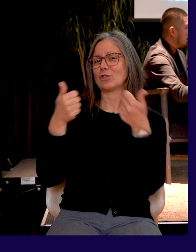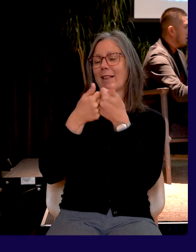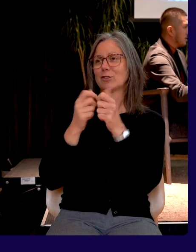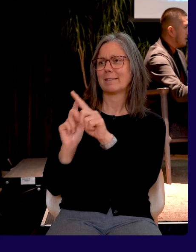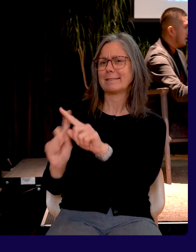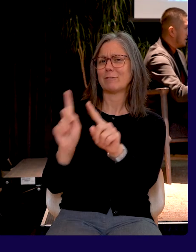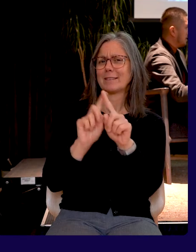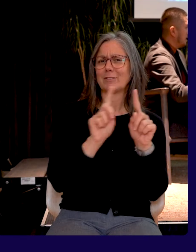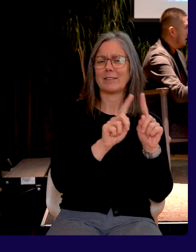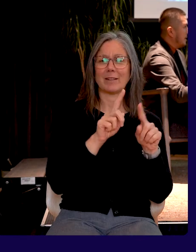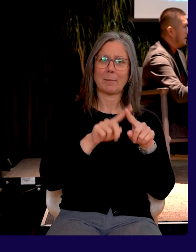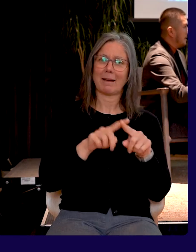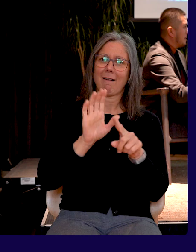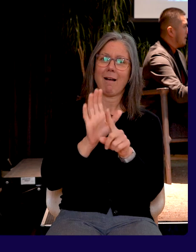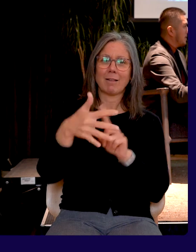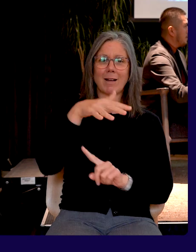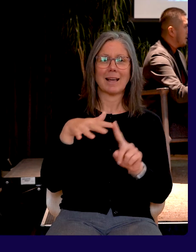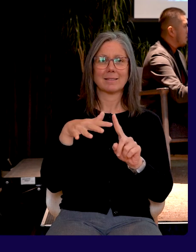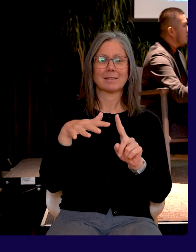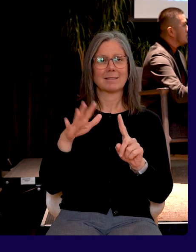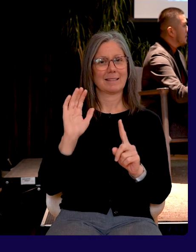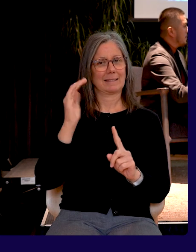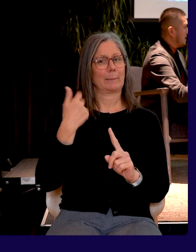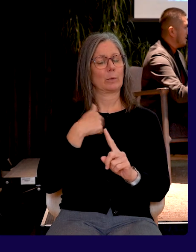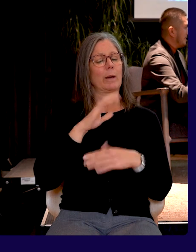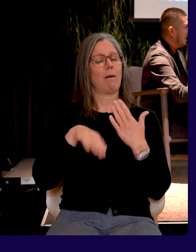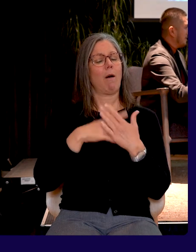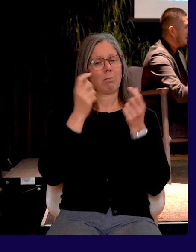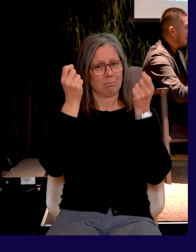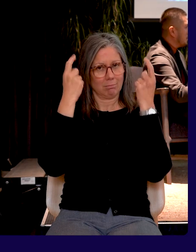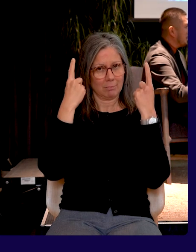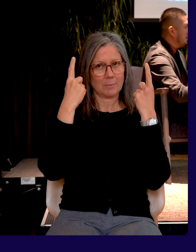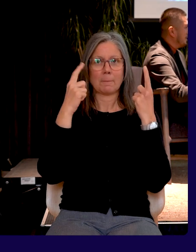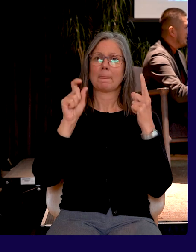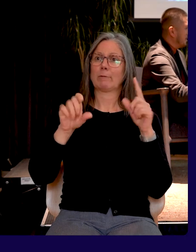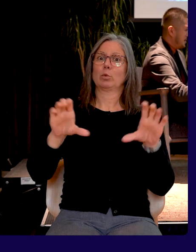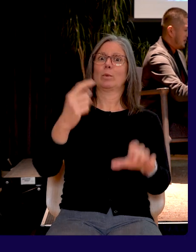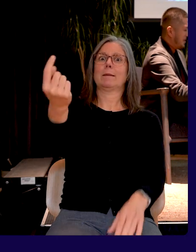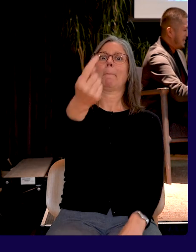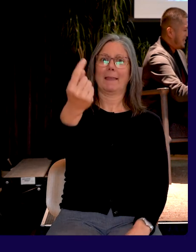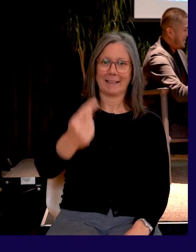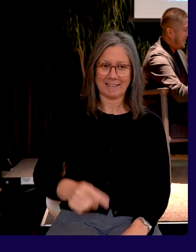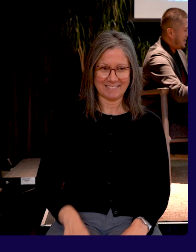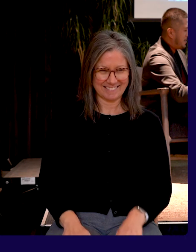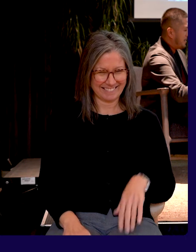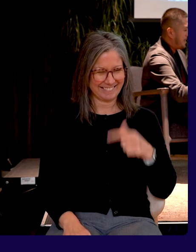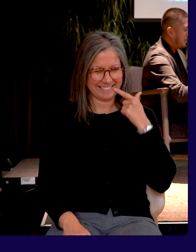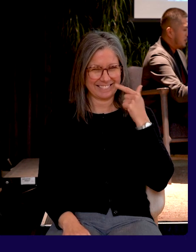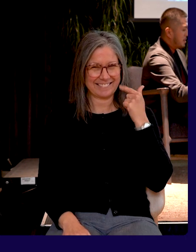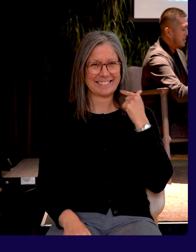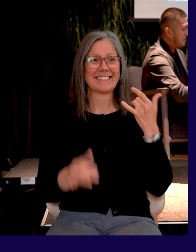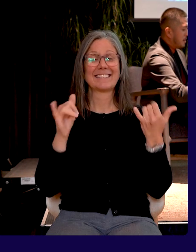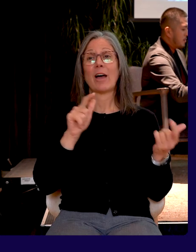in our various contexts, it seems like we're all on the same page that we got to do something. And so I'll